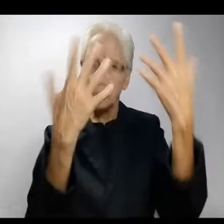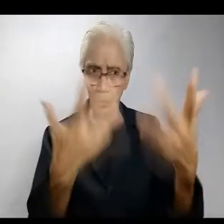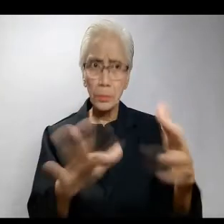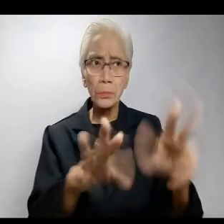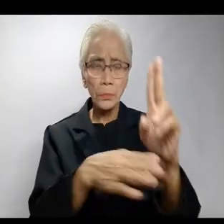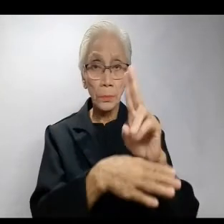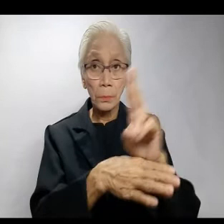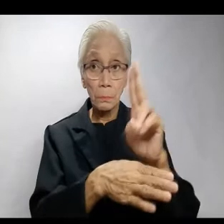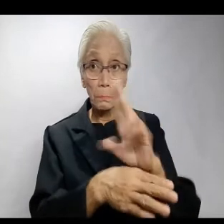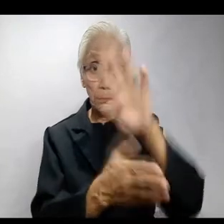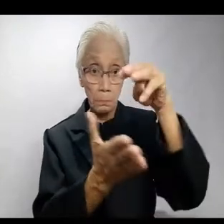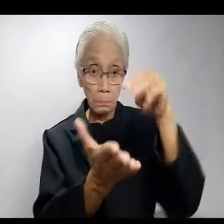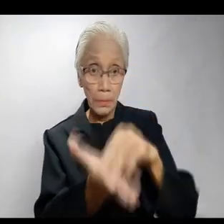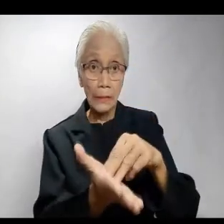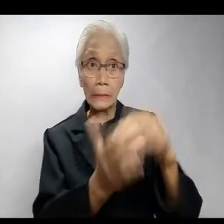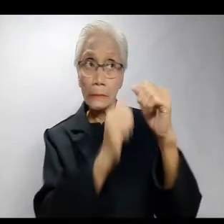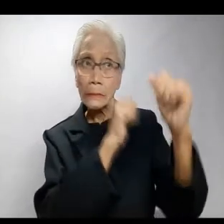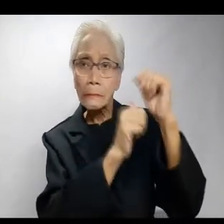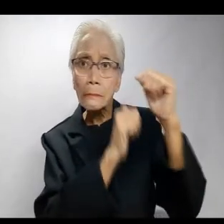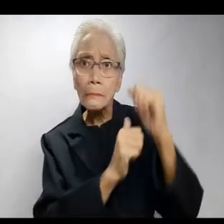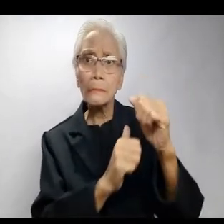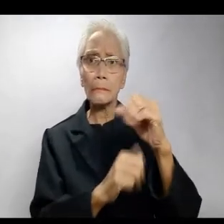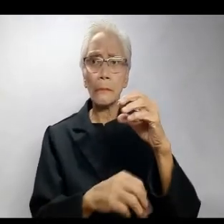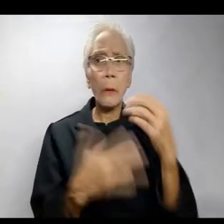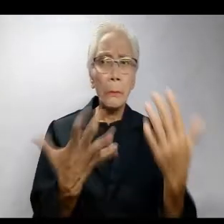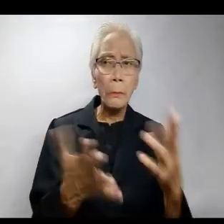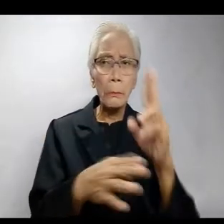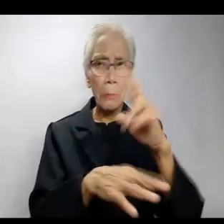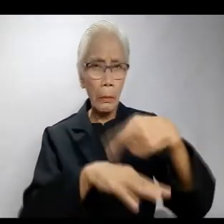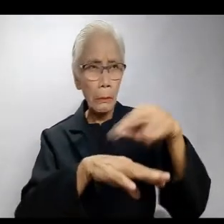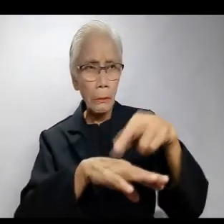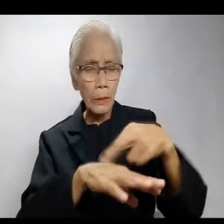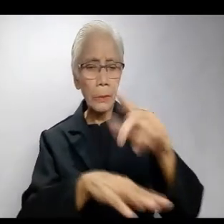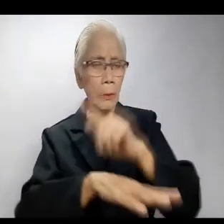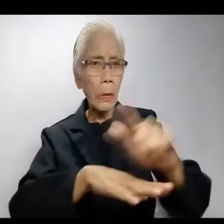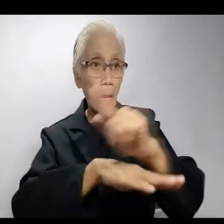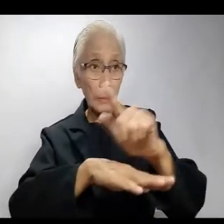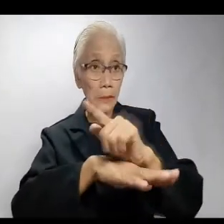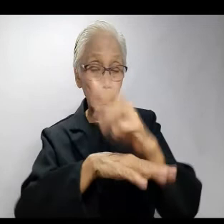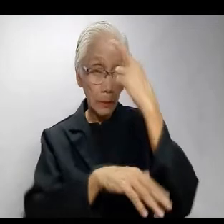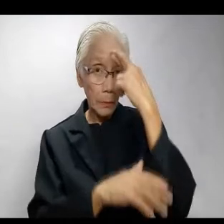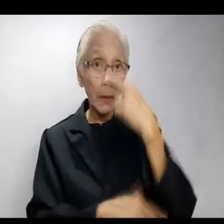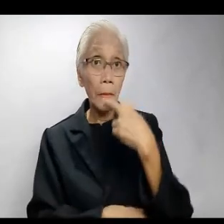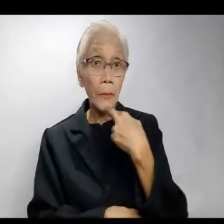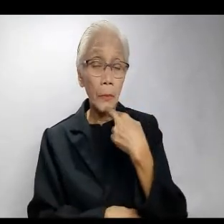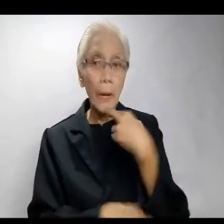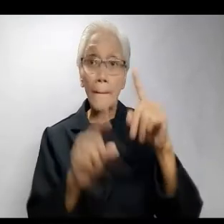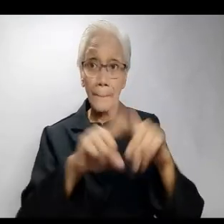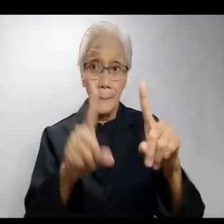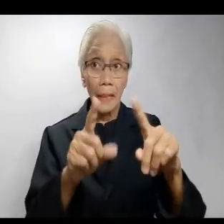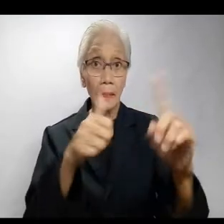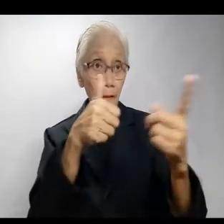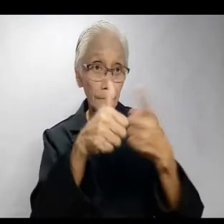in use since the Middle Ages, often to refer to a local church within the Diocese of Rome.